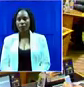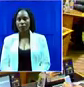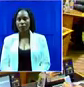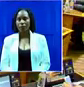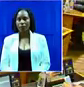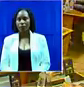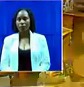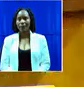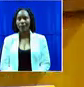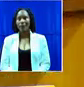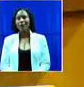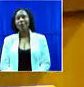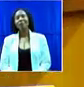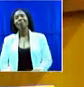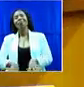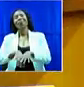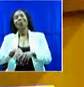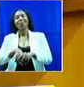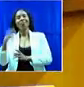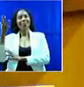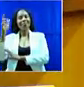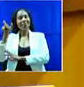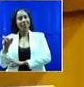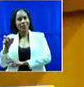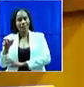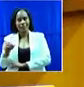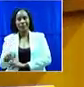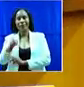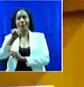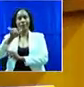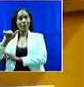Speaker of the National Assembly, Mr. Nimudise,